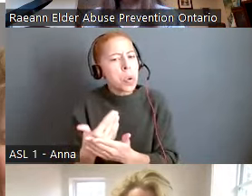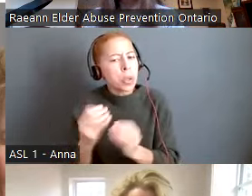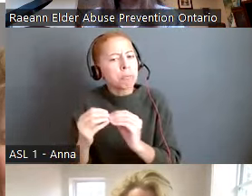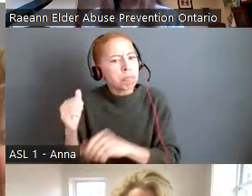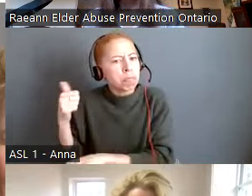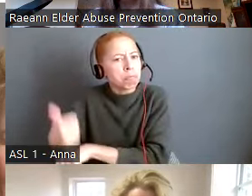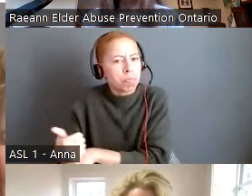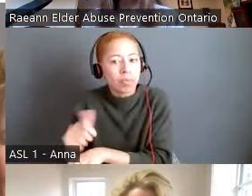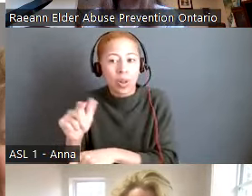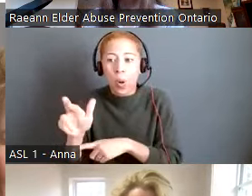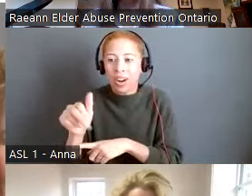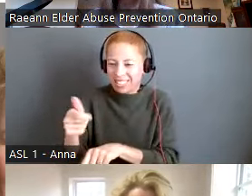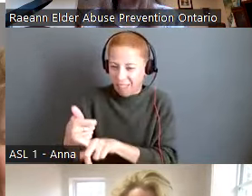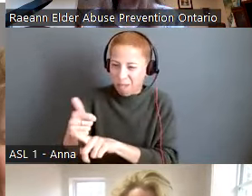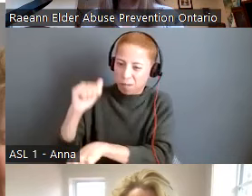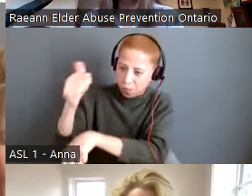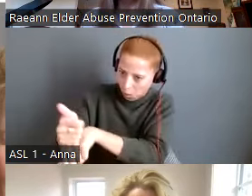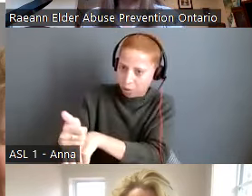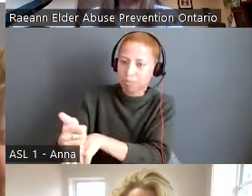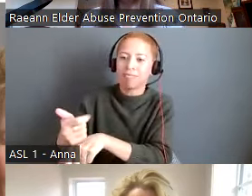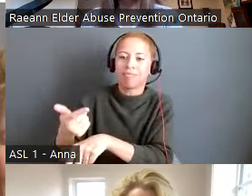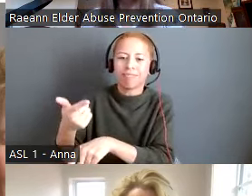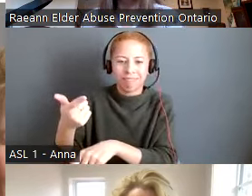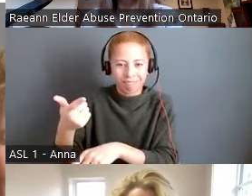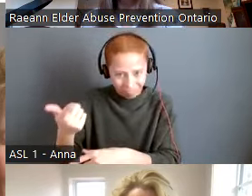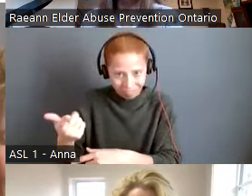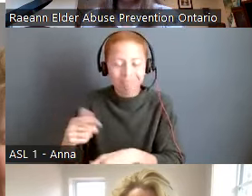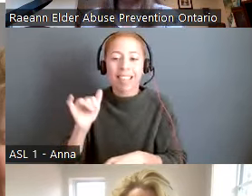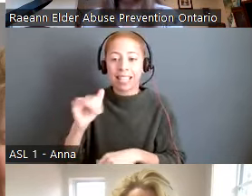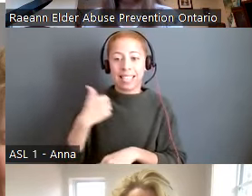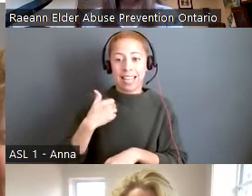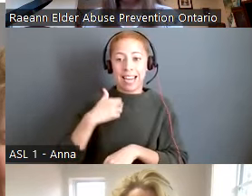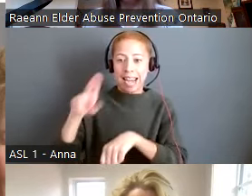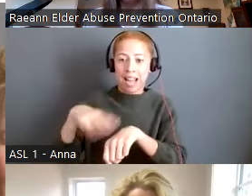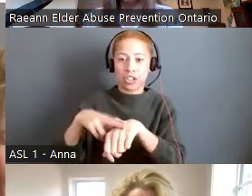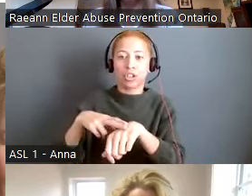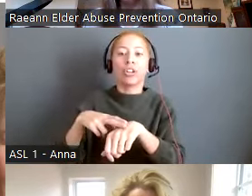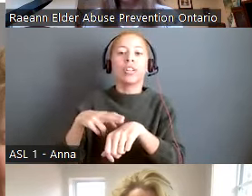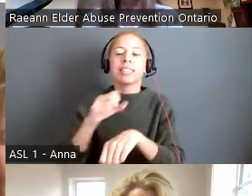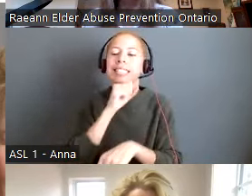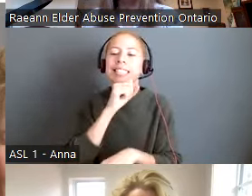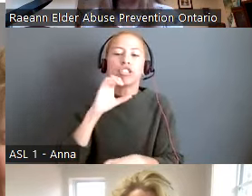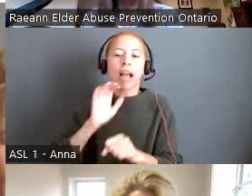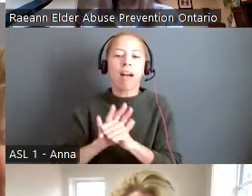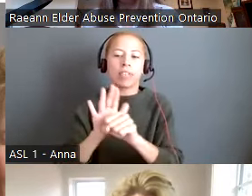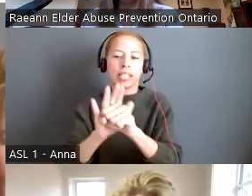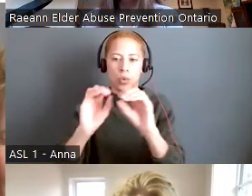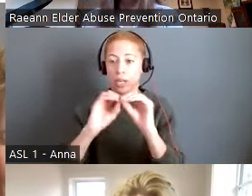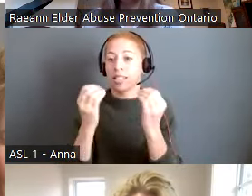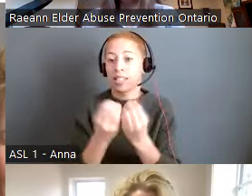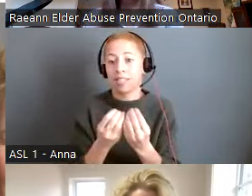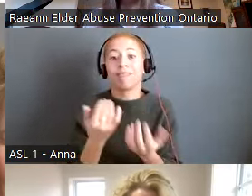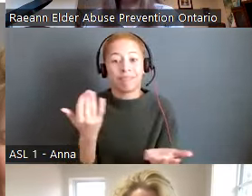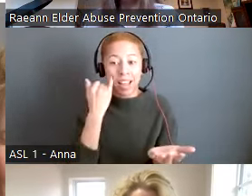has formed and is the founder of, which is Canada's national seniors advocacy organization. If you haven't seen Laura in the